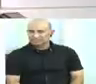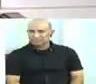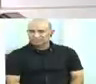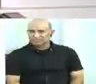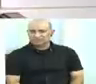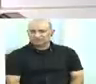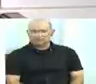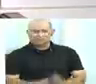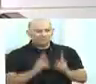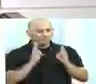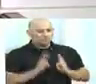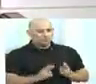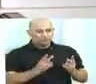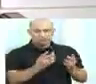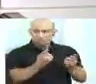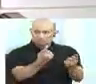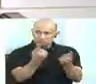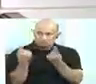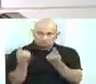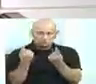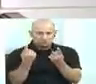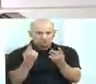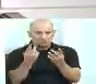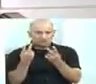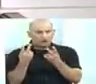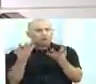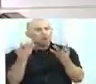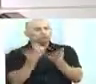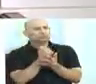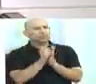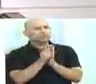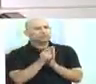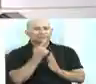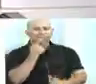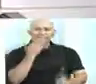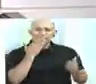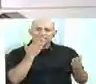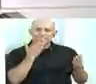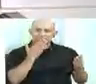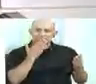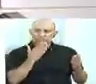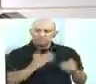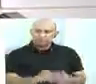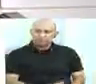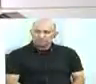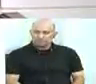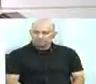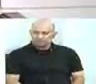as the ushers have come forward this morning, I wanted to just take a minute just to say thank you.